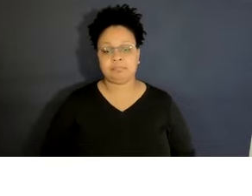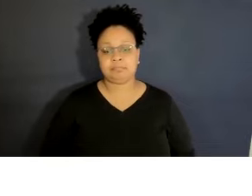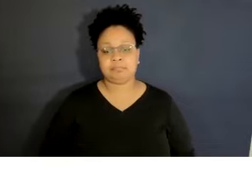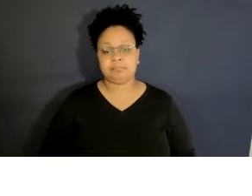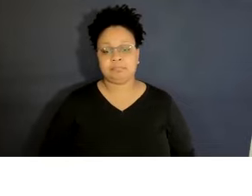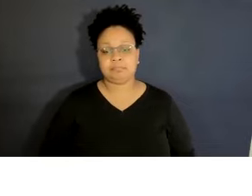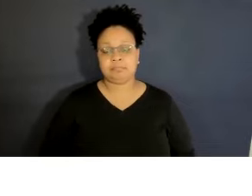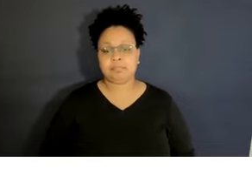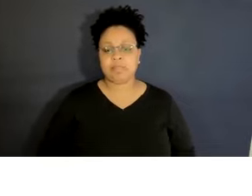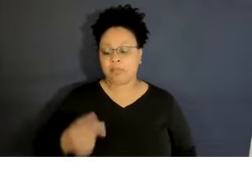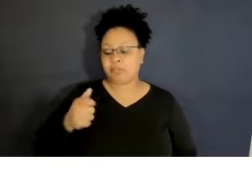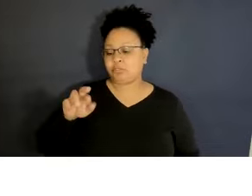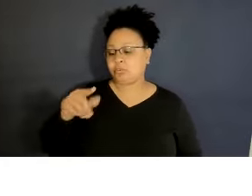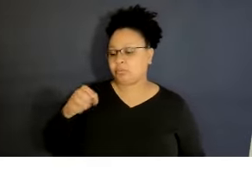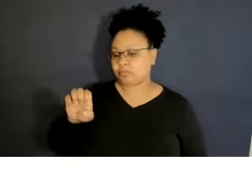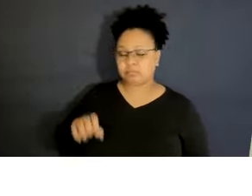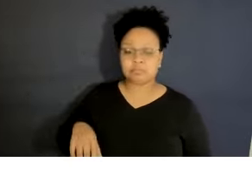What do you think, TJ? How can